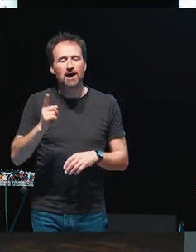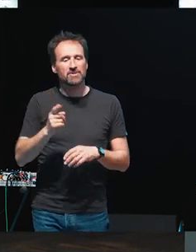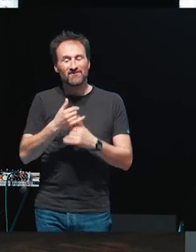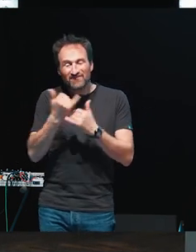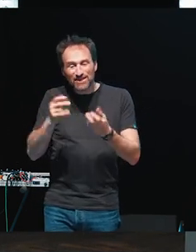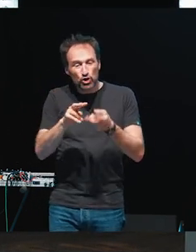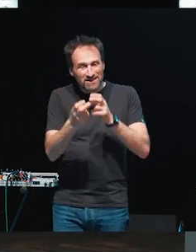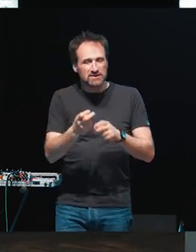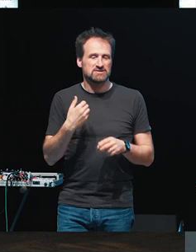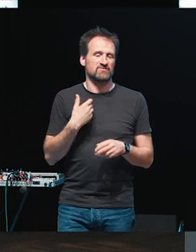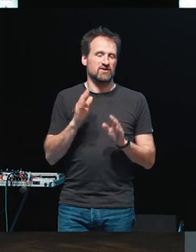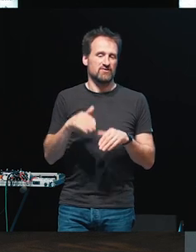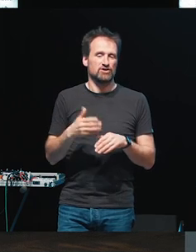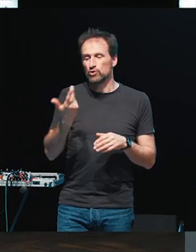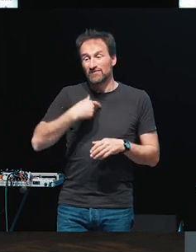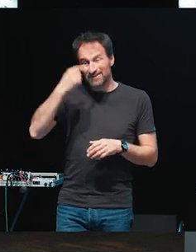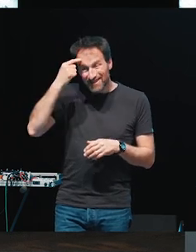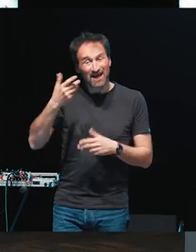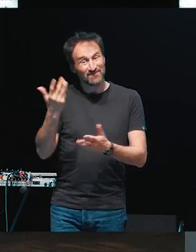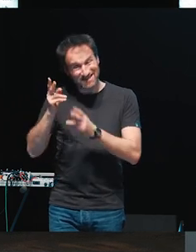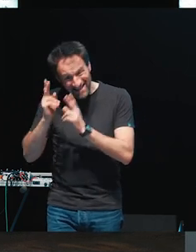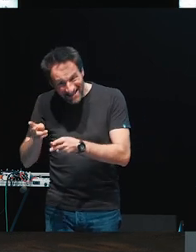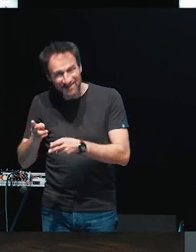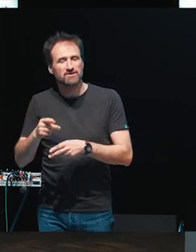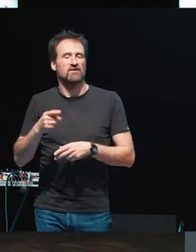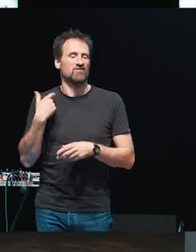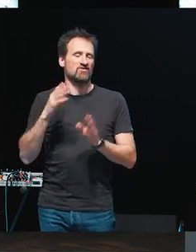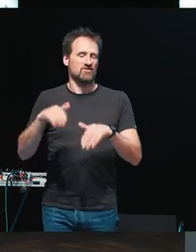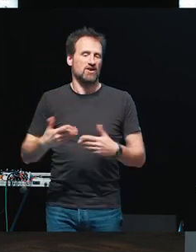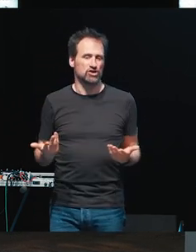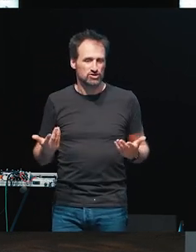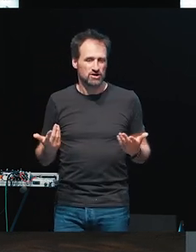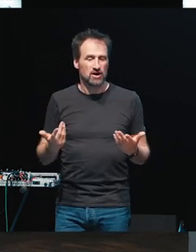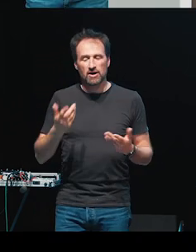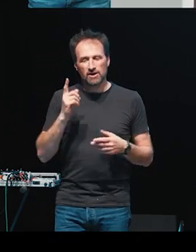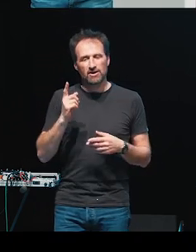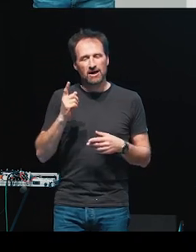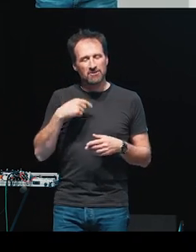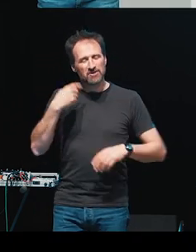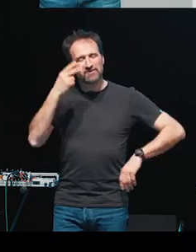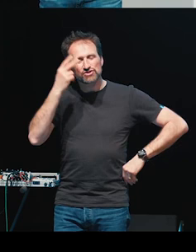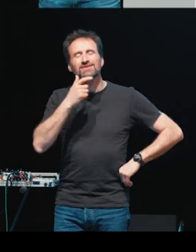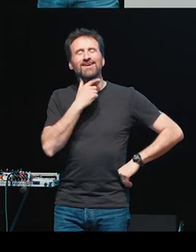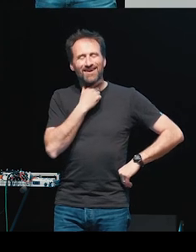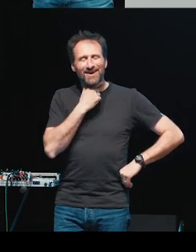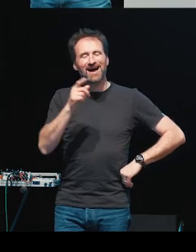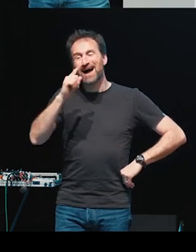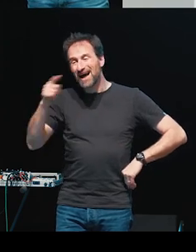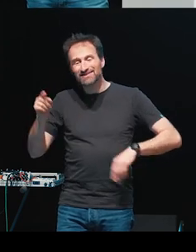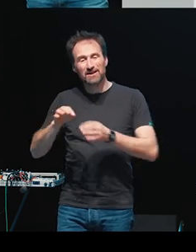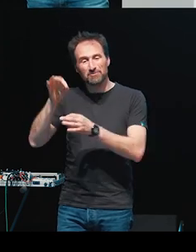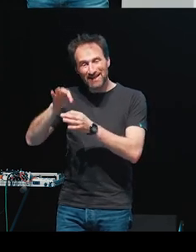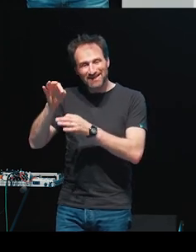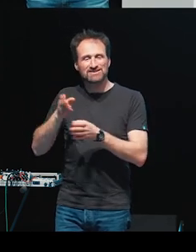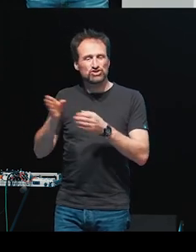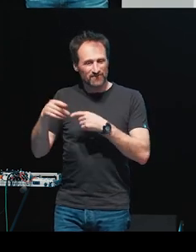would be right was wrong. Though it would perform the same, but when we understood that, OK, some other metrics went wrong, we understood, OK, maybe it's